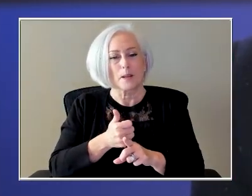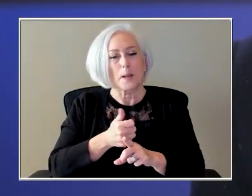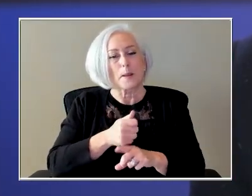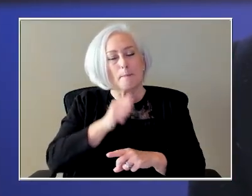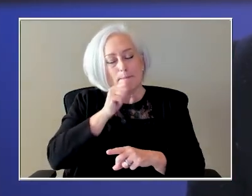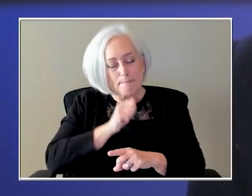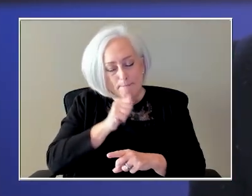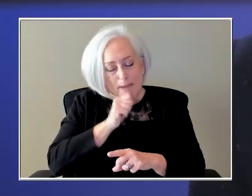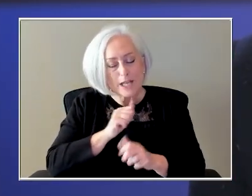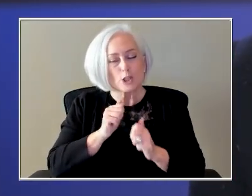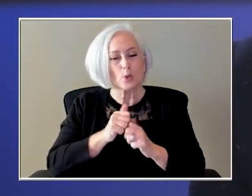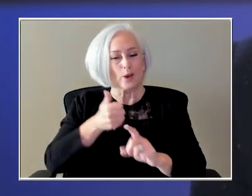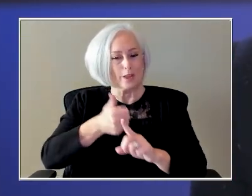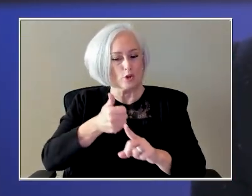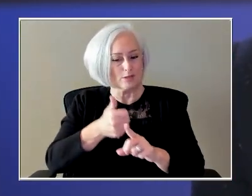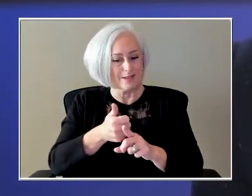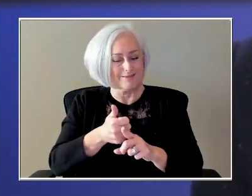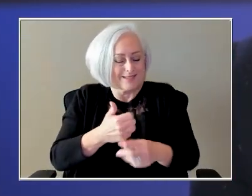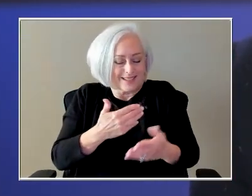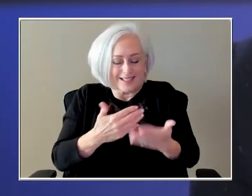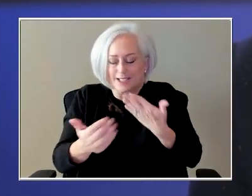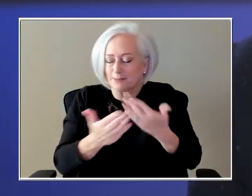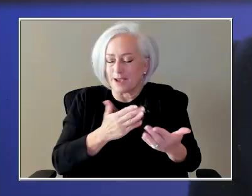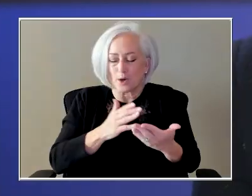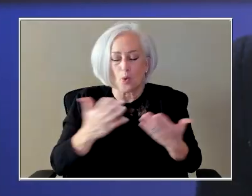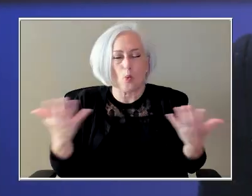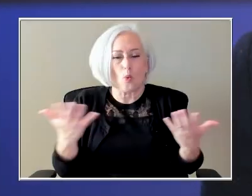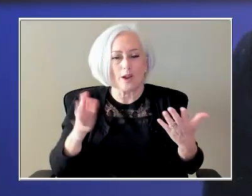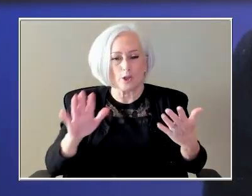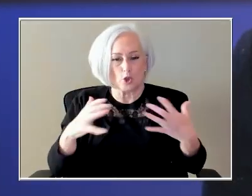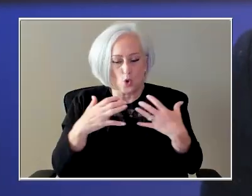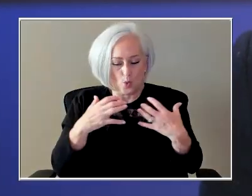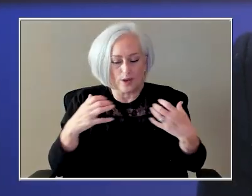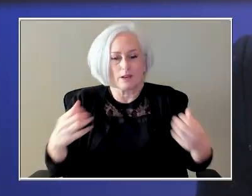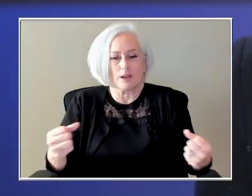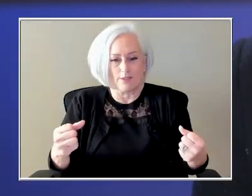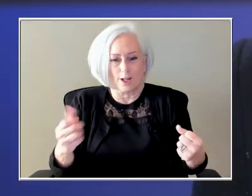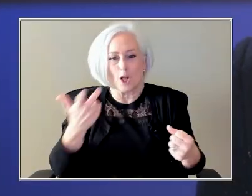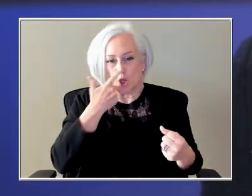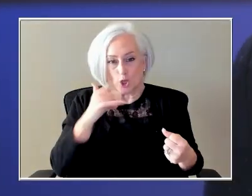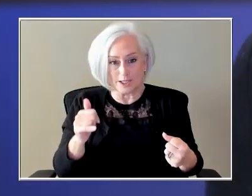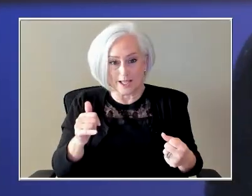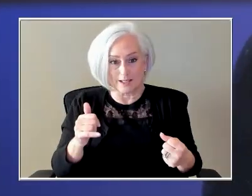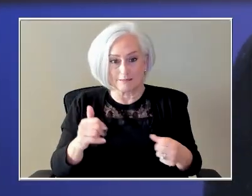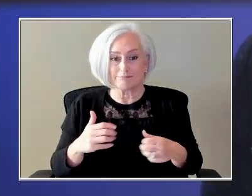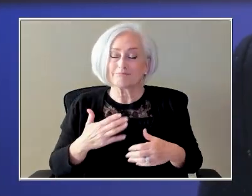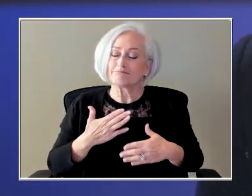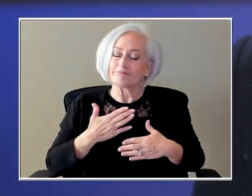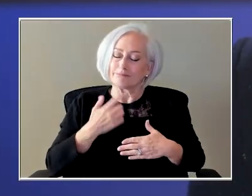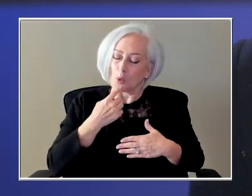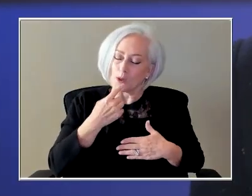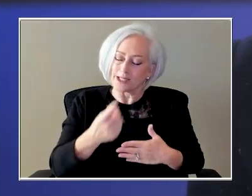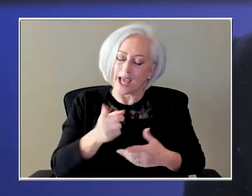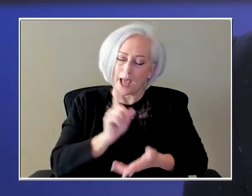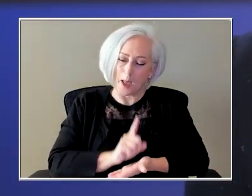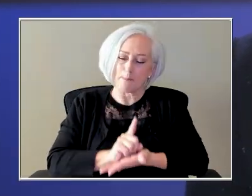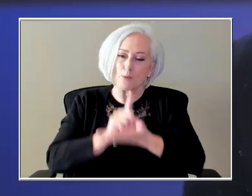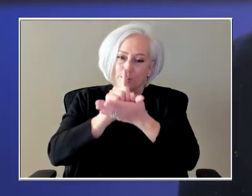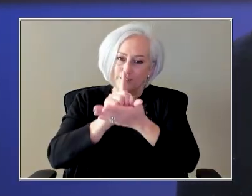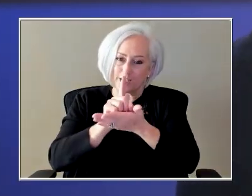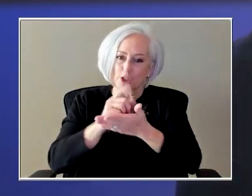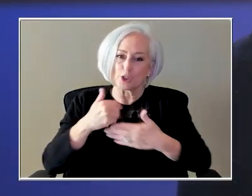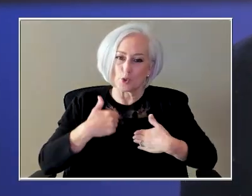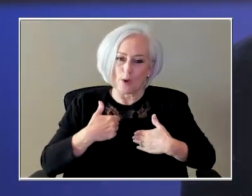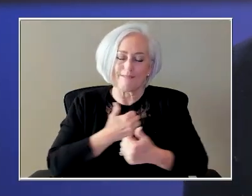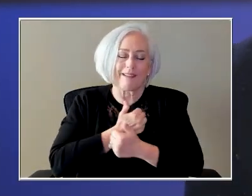like. I understand and want to call out that it's a privilege to have a loving community. I'm very lucky I'm close with my family, that I have a